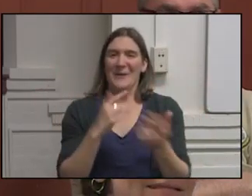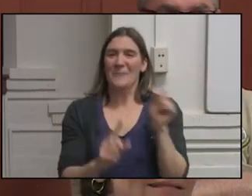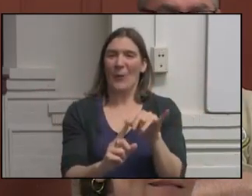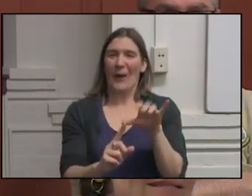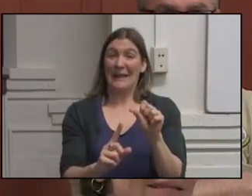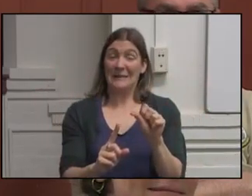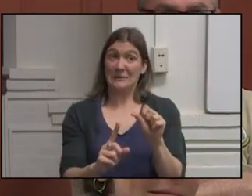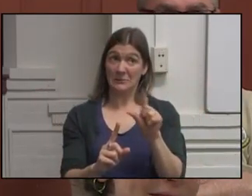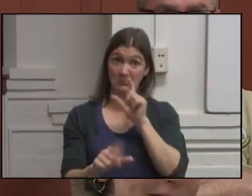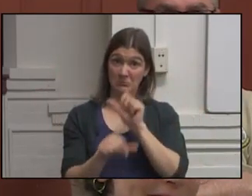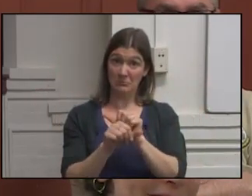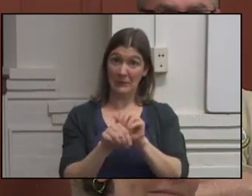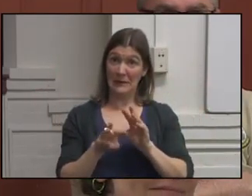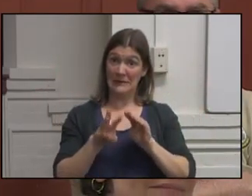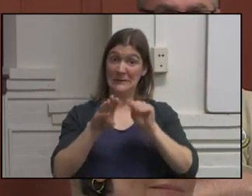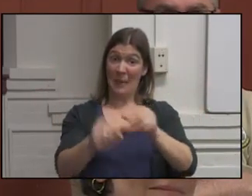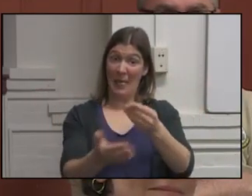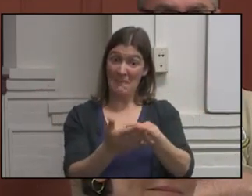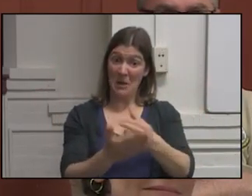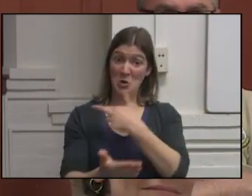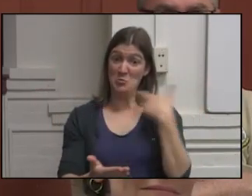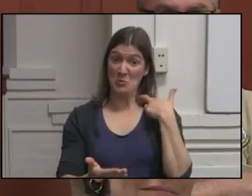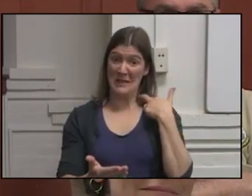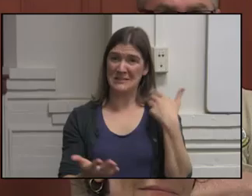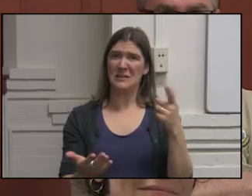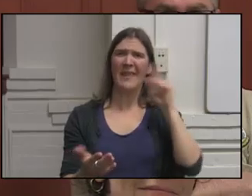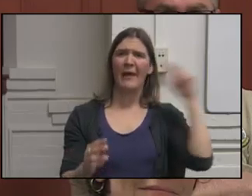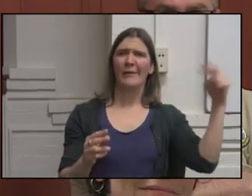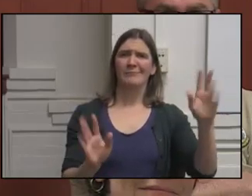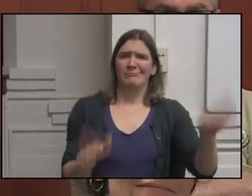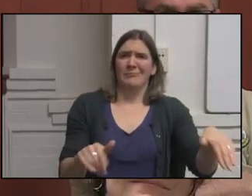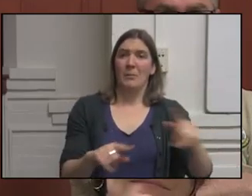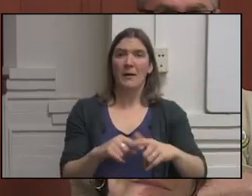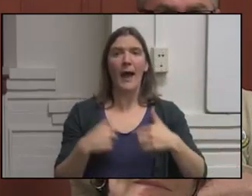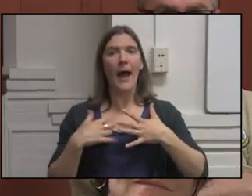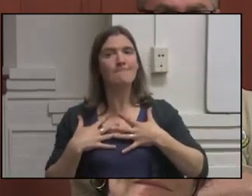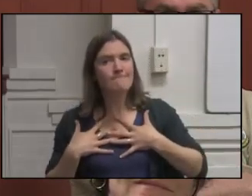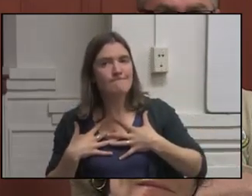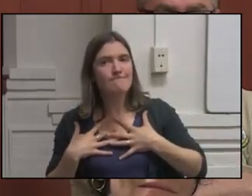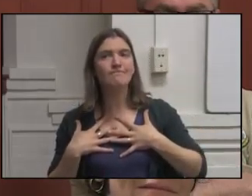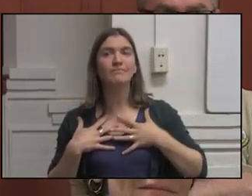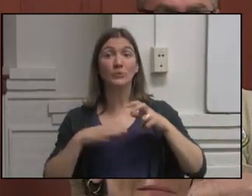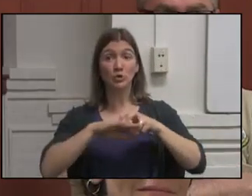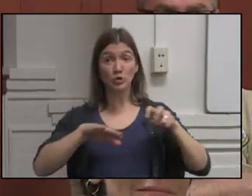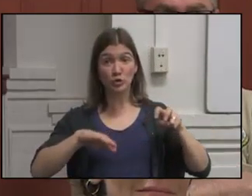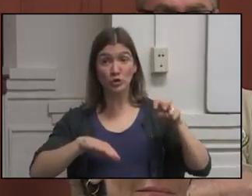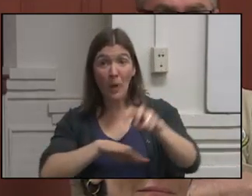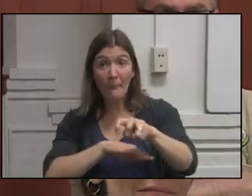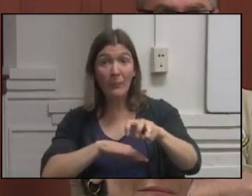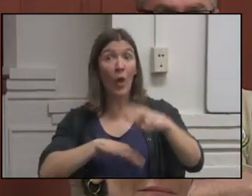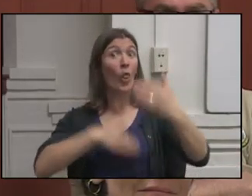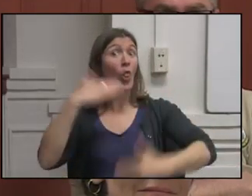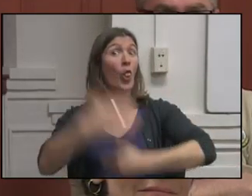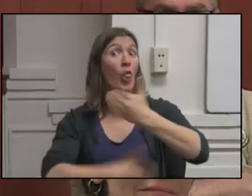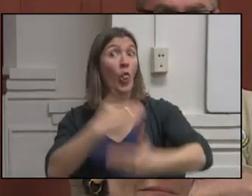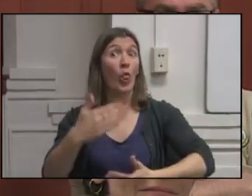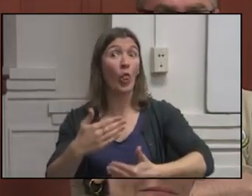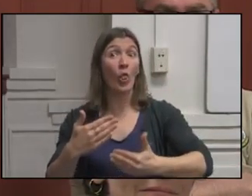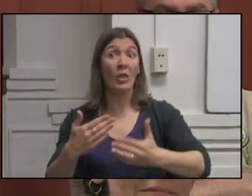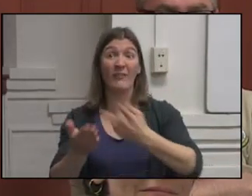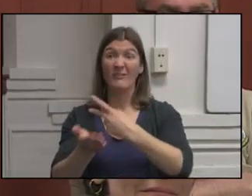money to the world at large, but I think there is a risk of prematurely beginning a program that then does